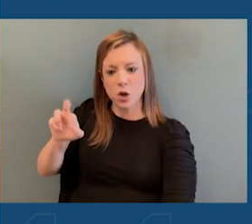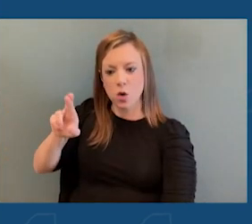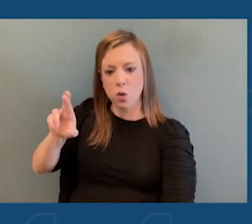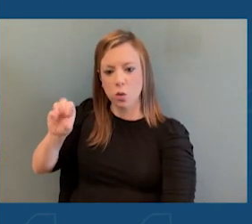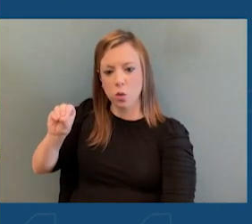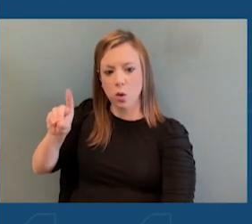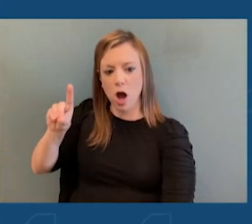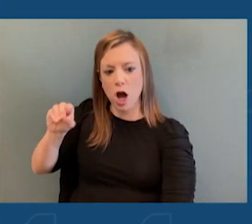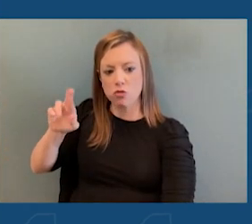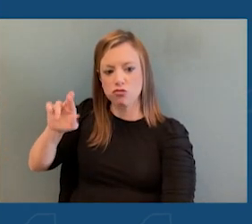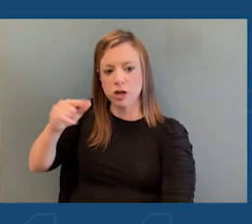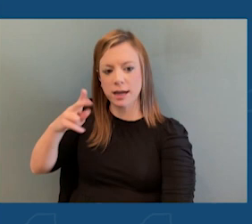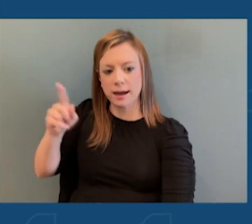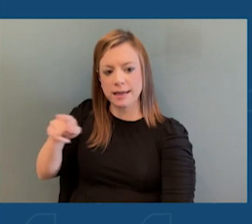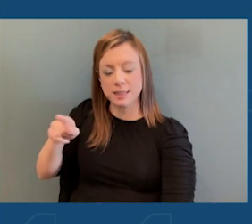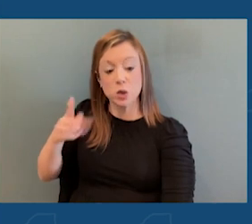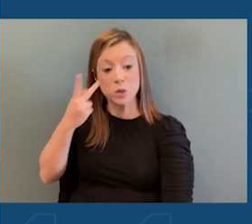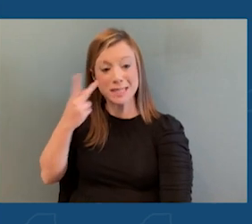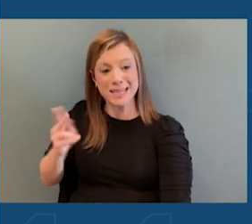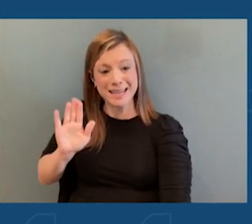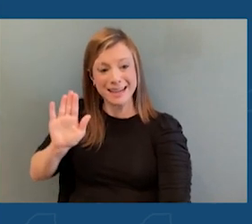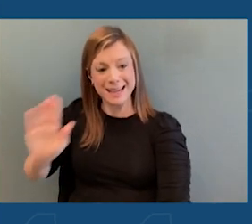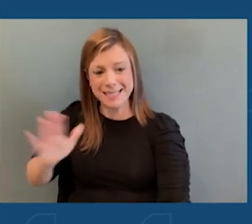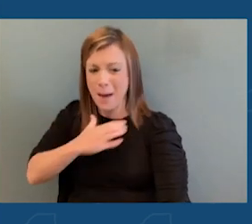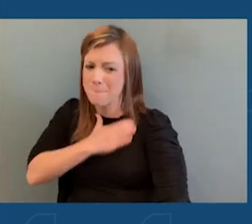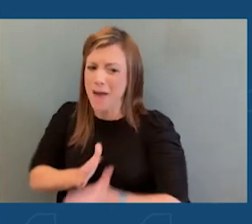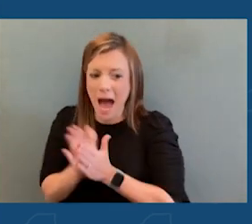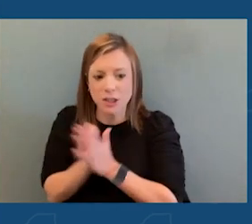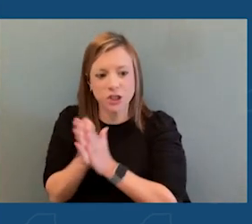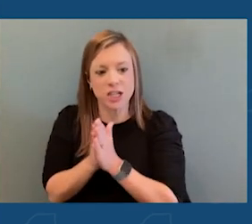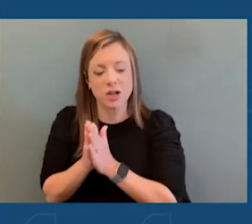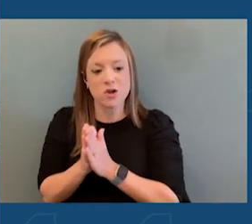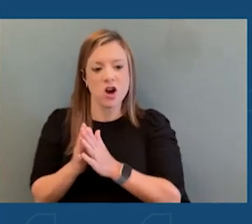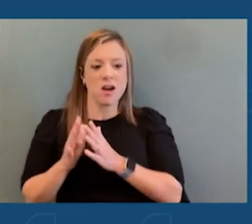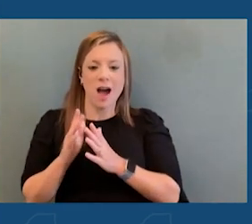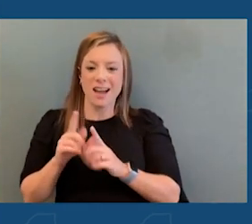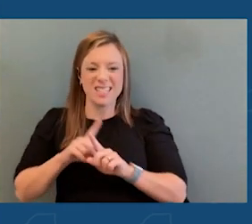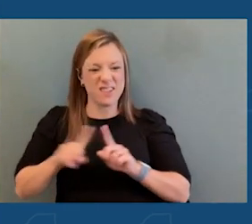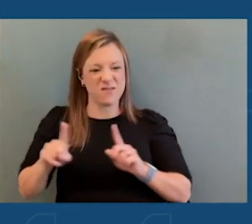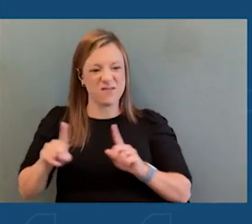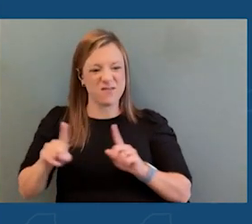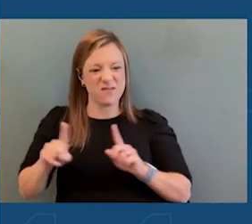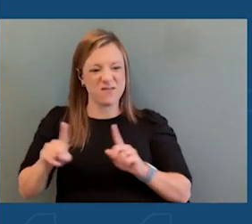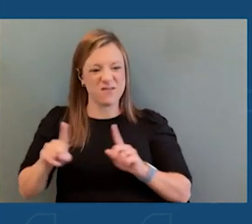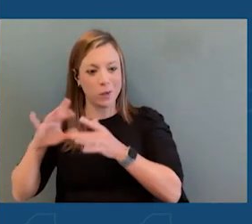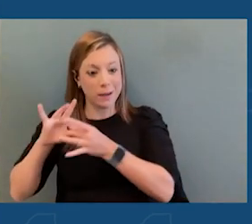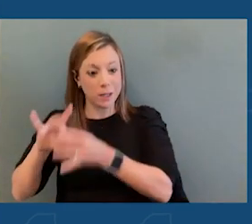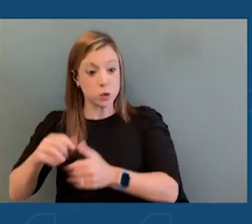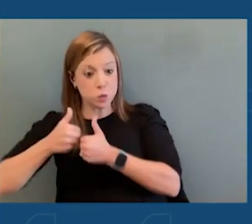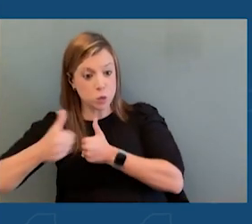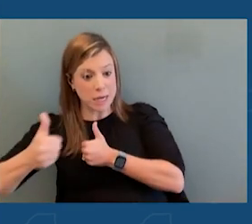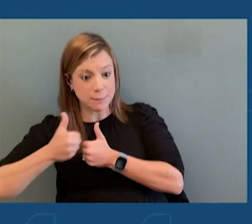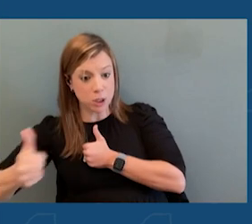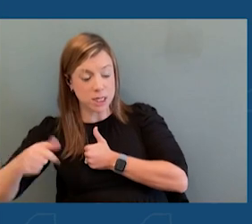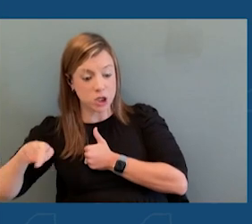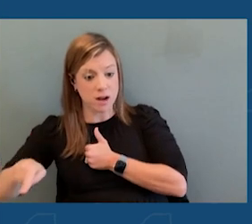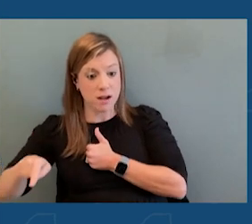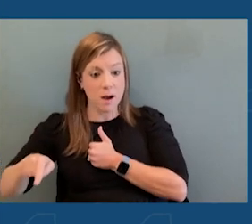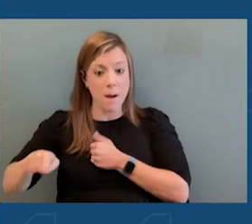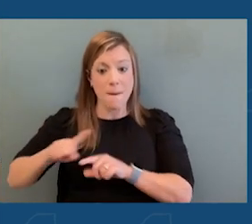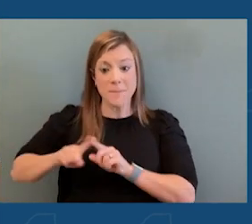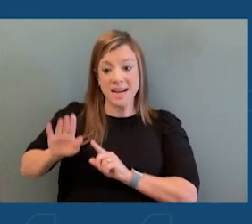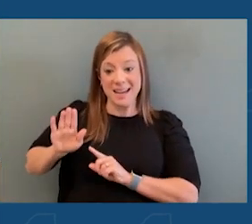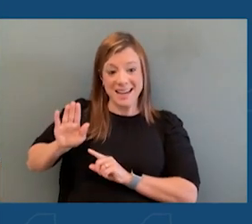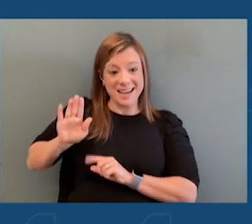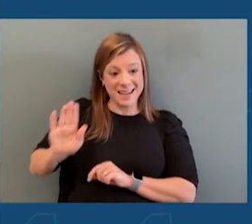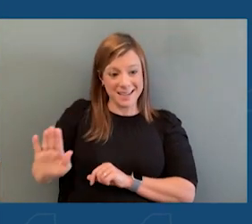so many things related to transportation. But his role in this project and in the Inwood transformation over